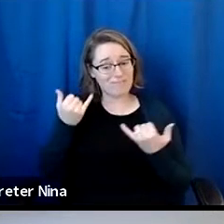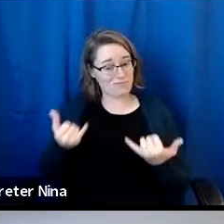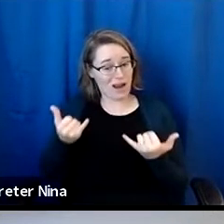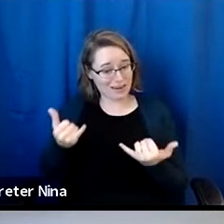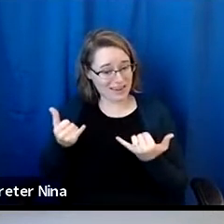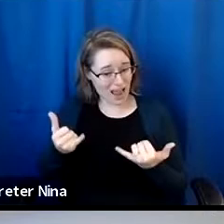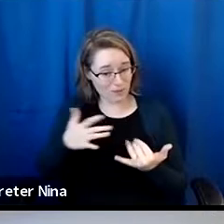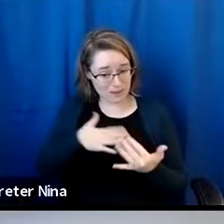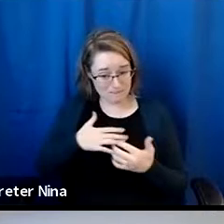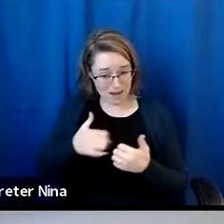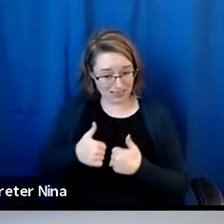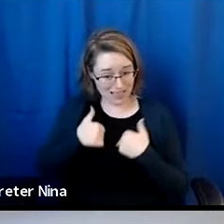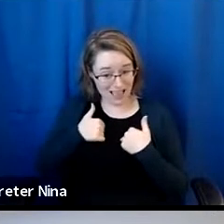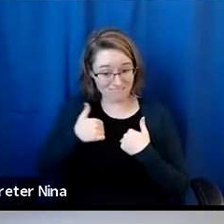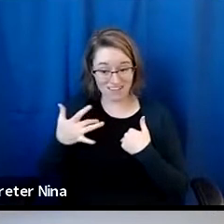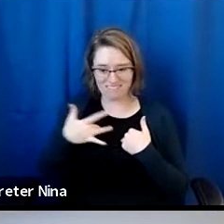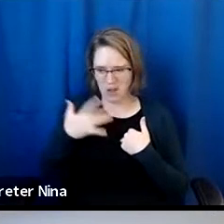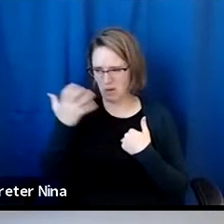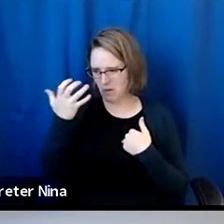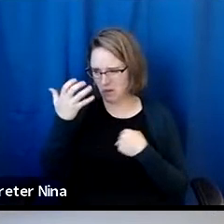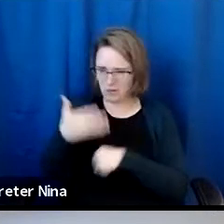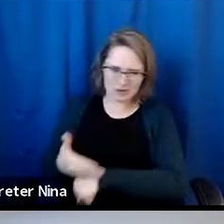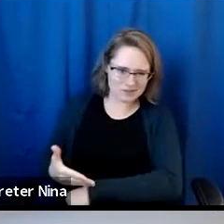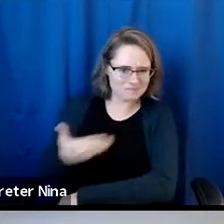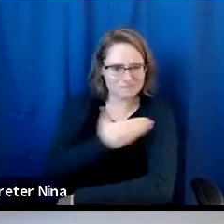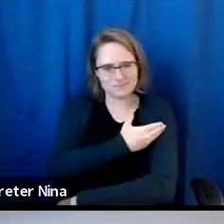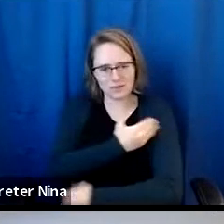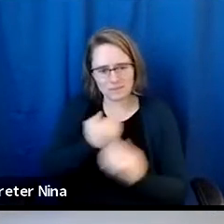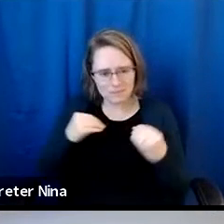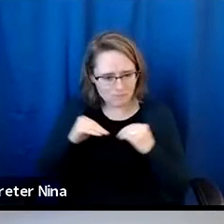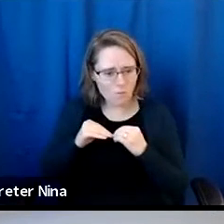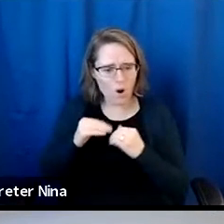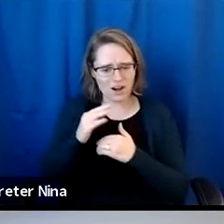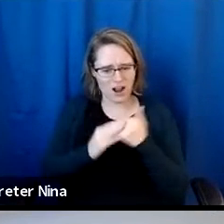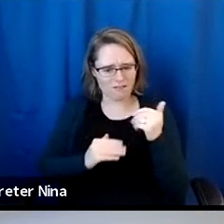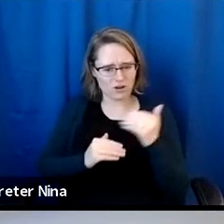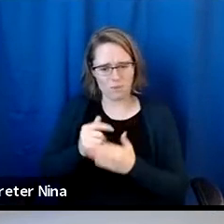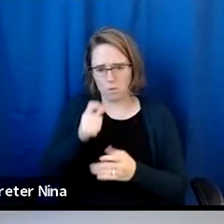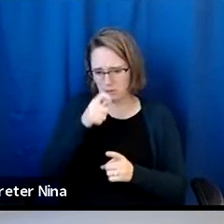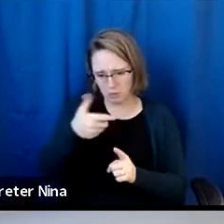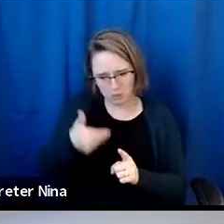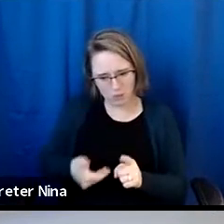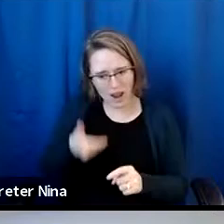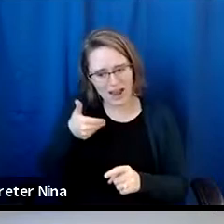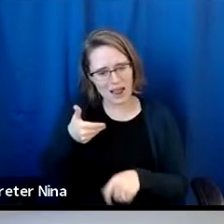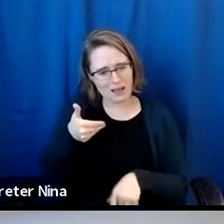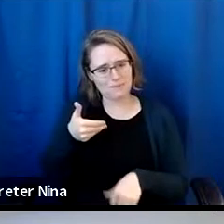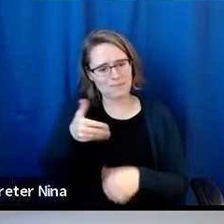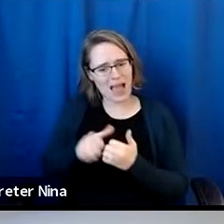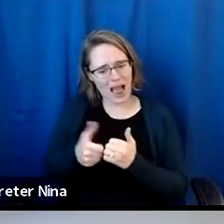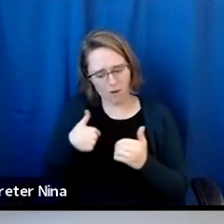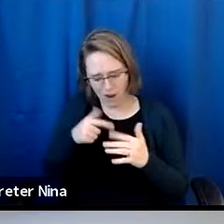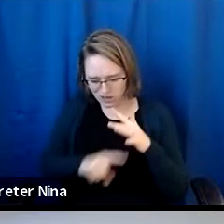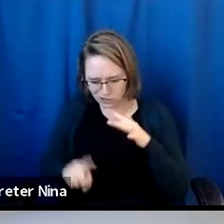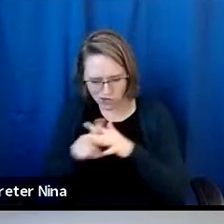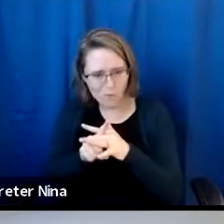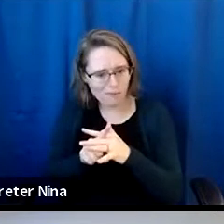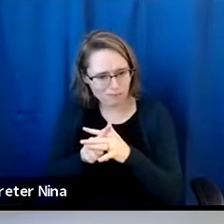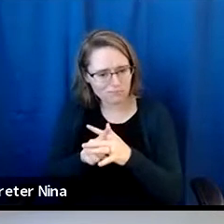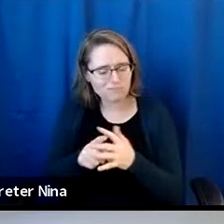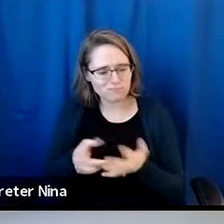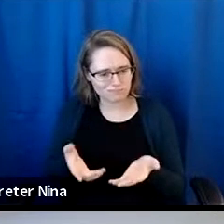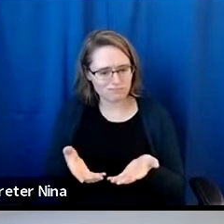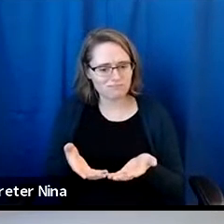point in my life, I feel a heck of a lot more comfortable in who I am and how I show up. And